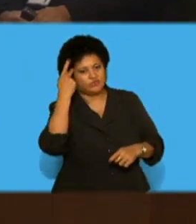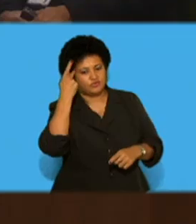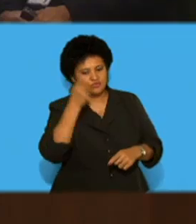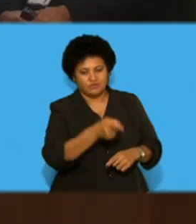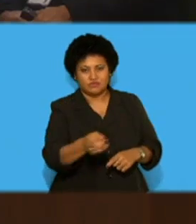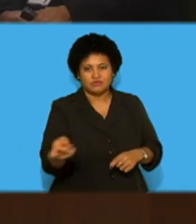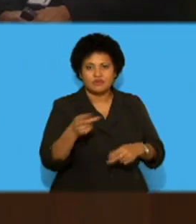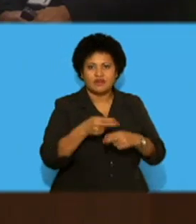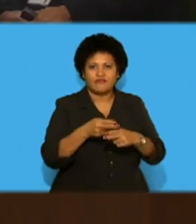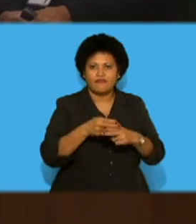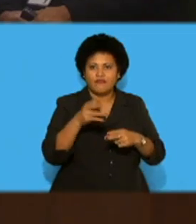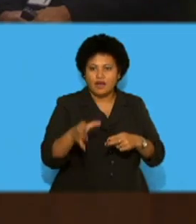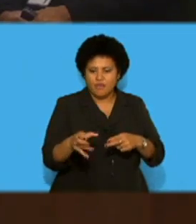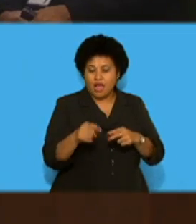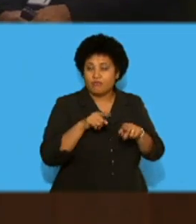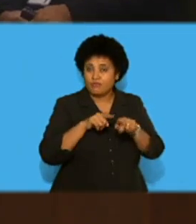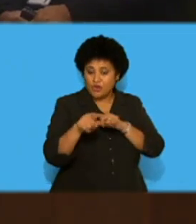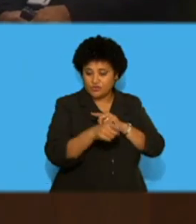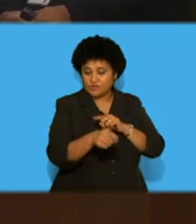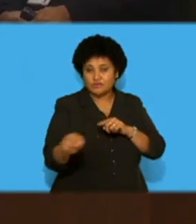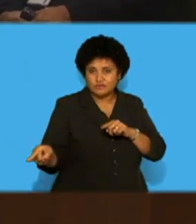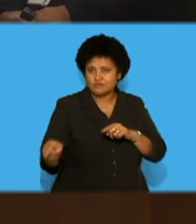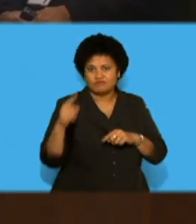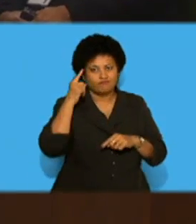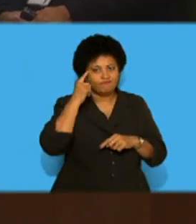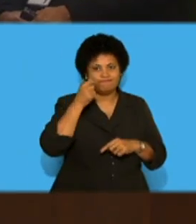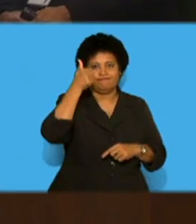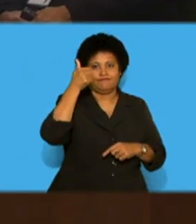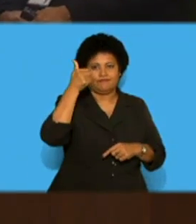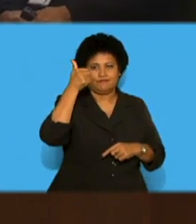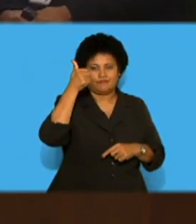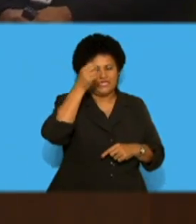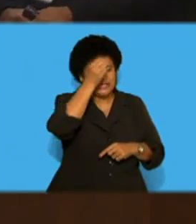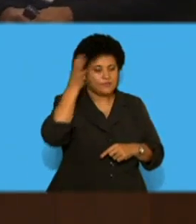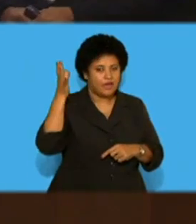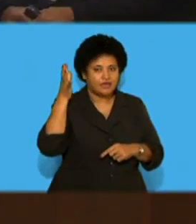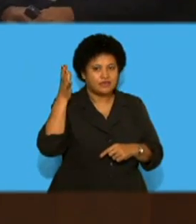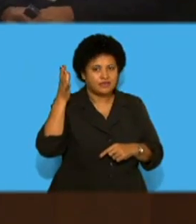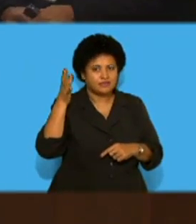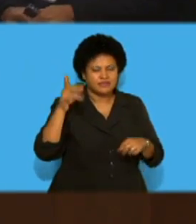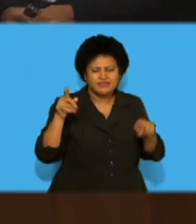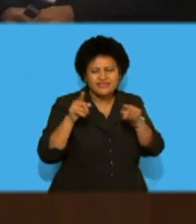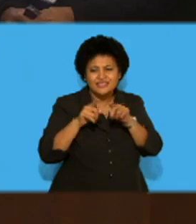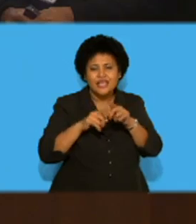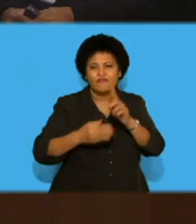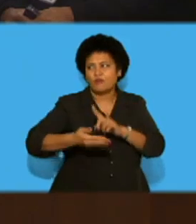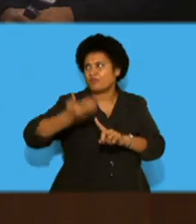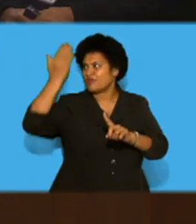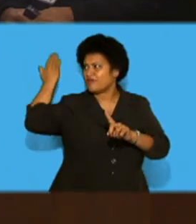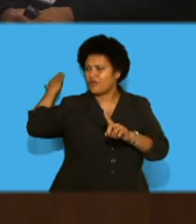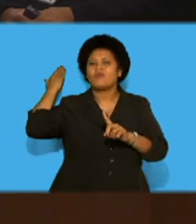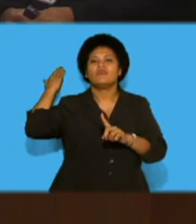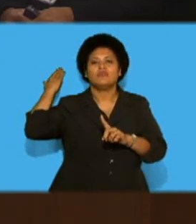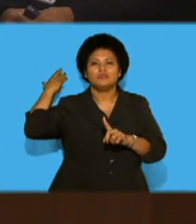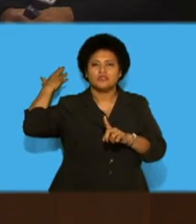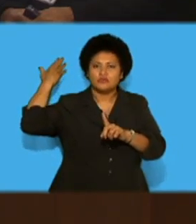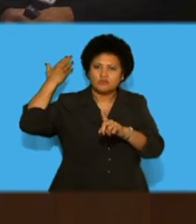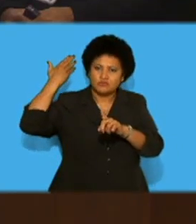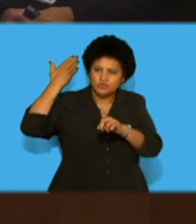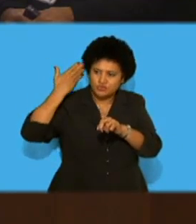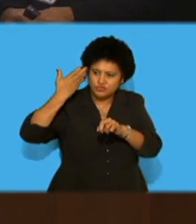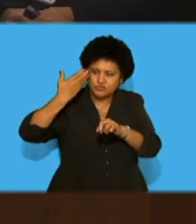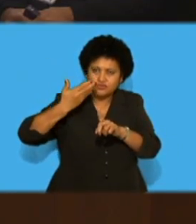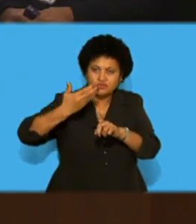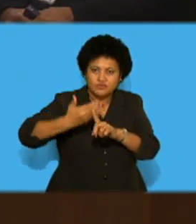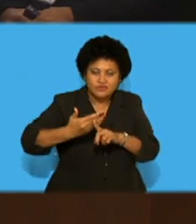smarter. Unfortunately, as has been the case in the sugarcane industry, right from the colonial days, this is why many political